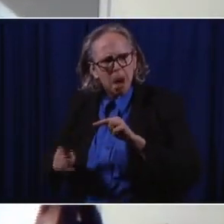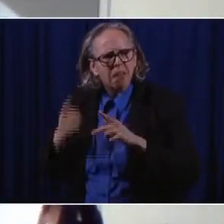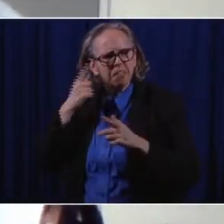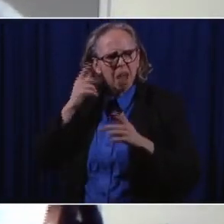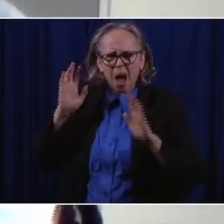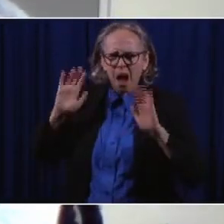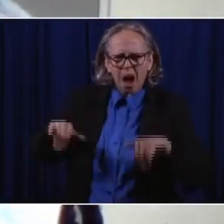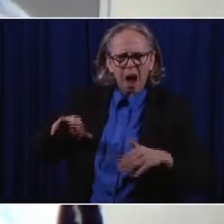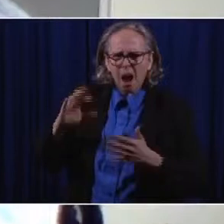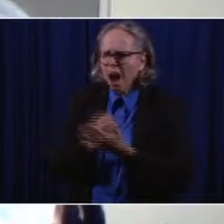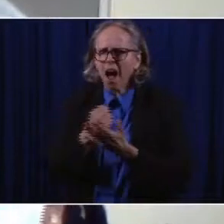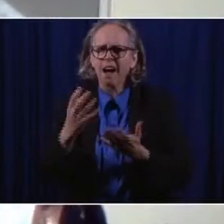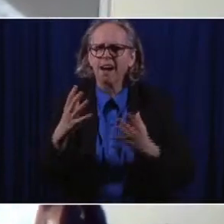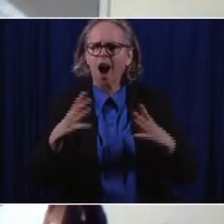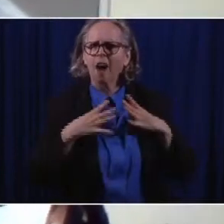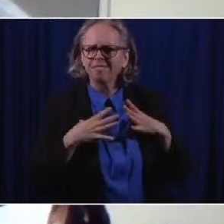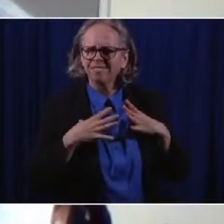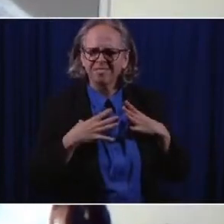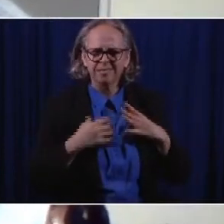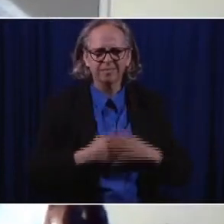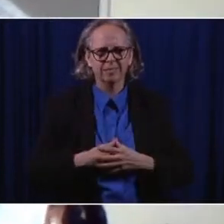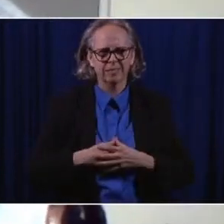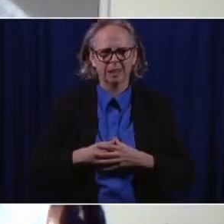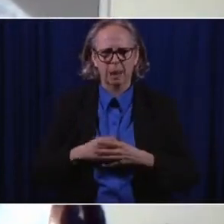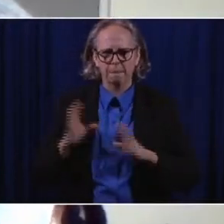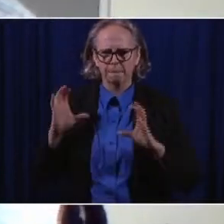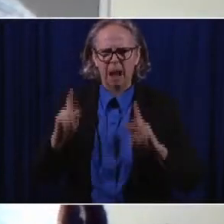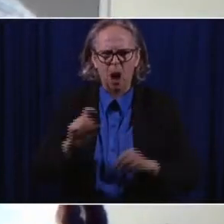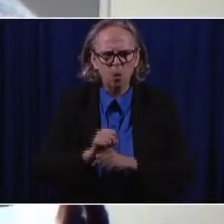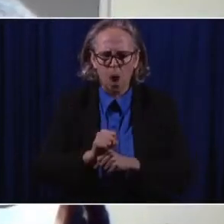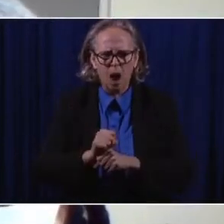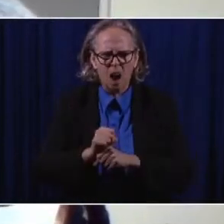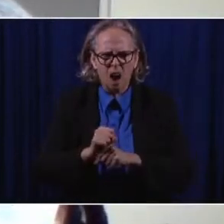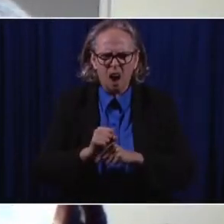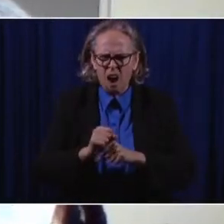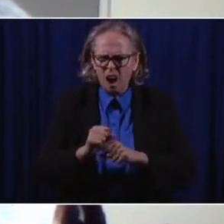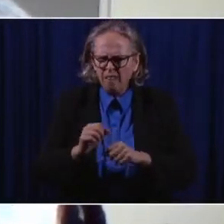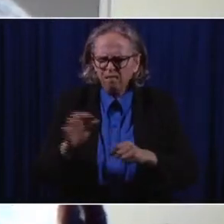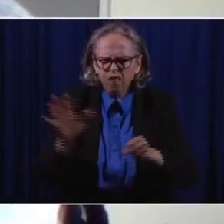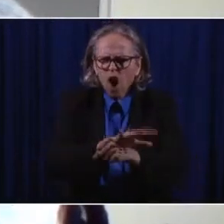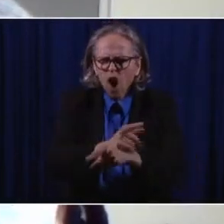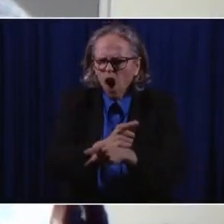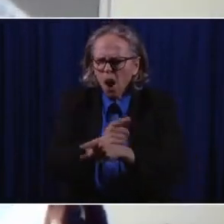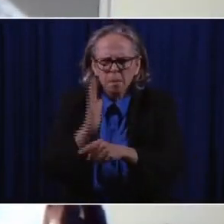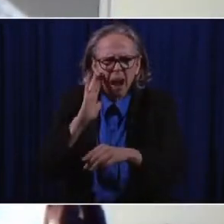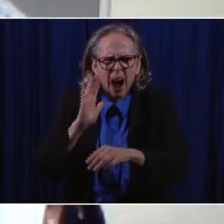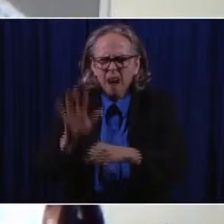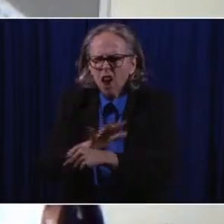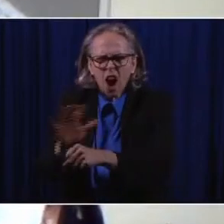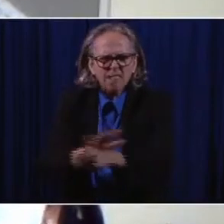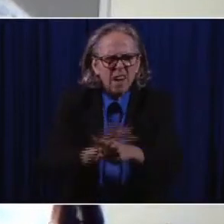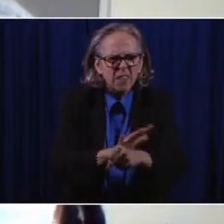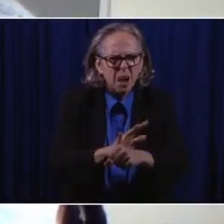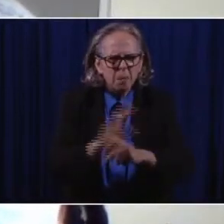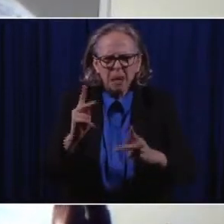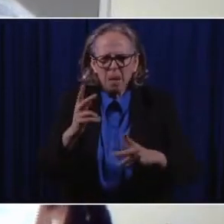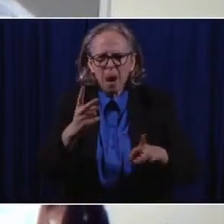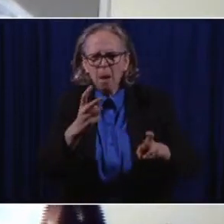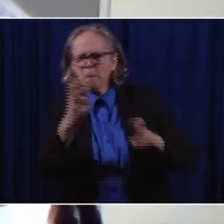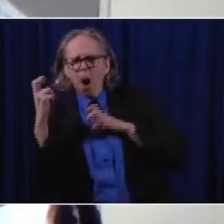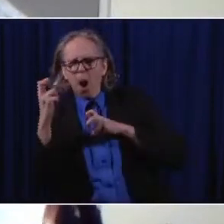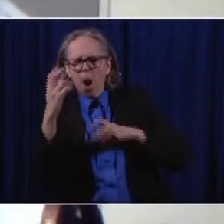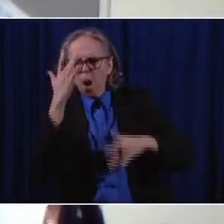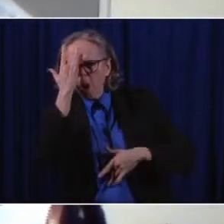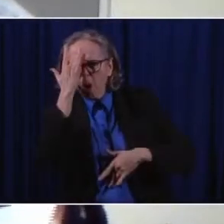come back, we're full again. Patients are more sick. They're going from being on like